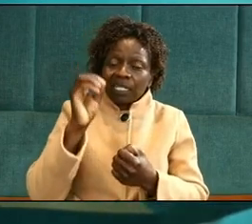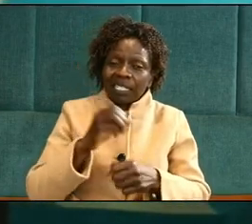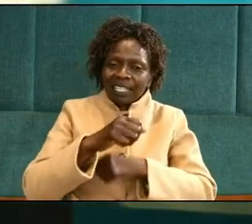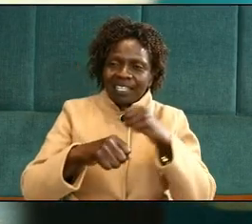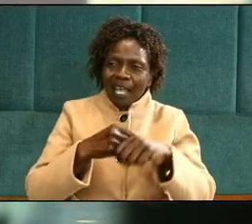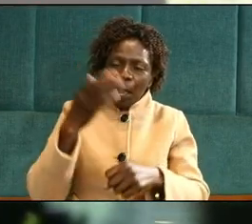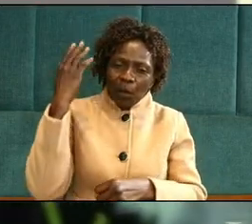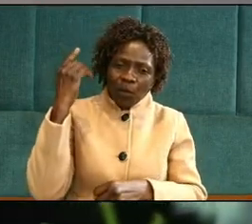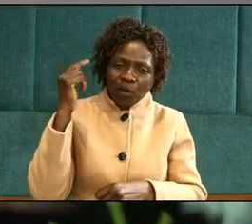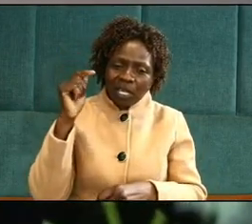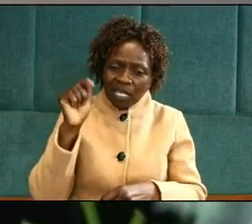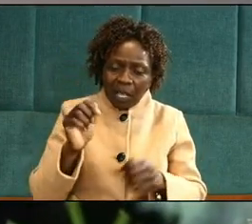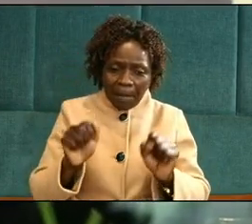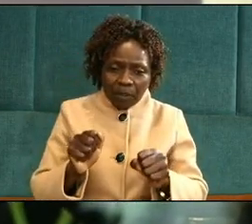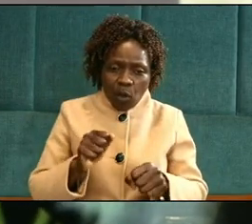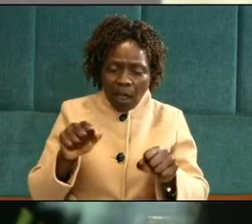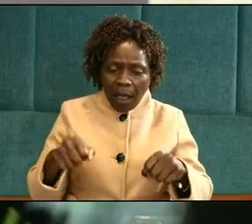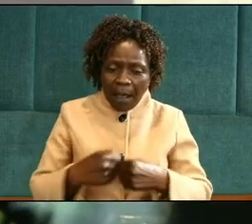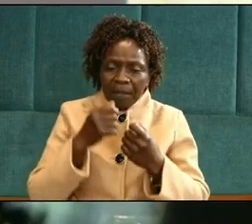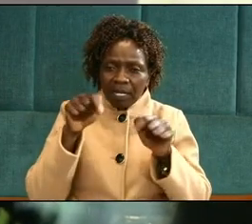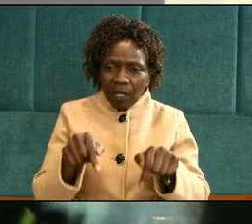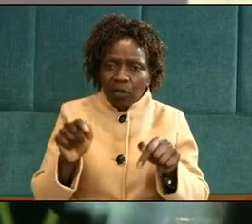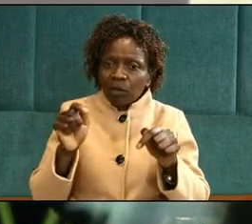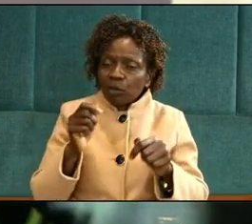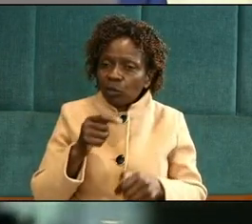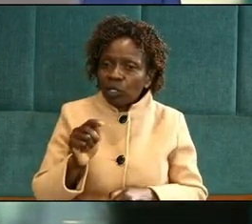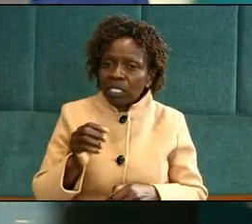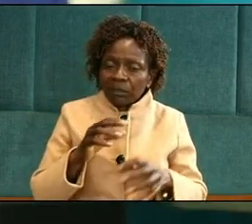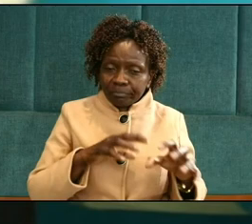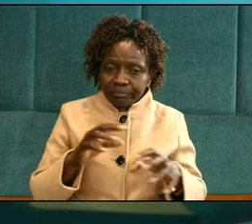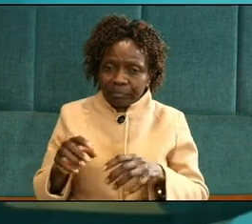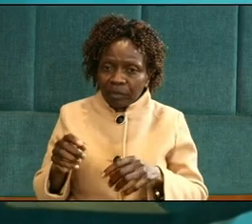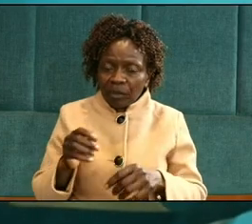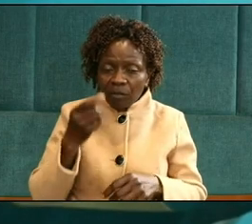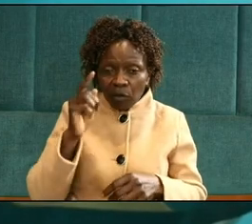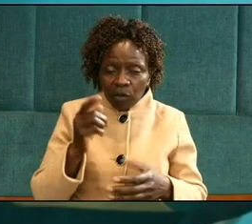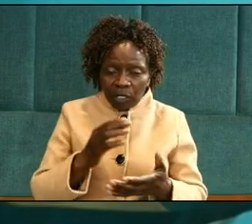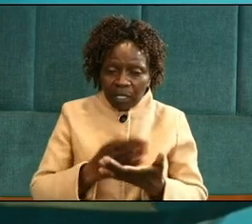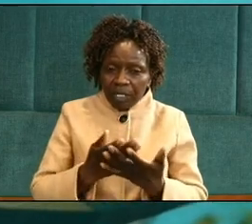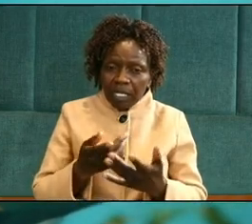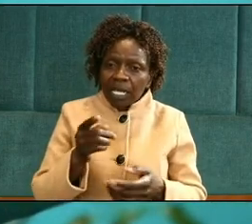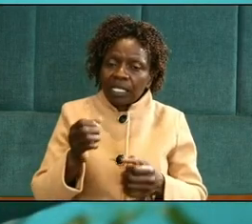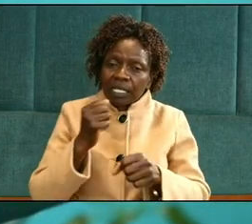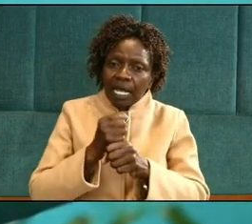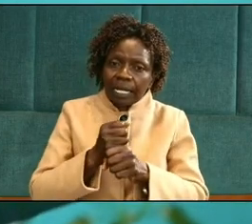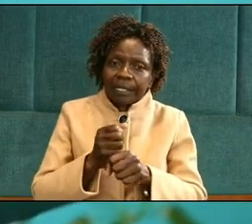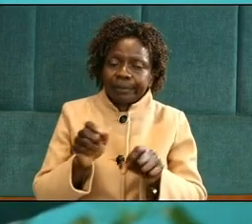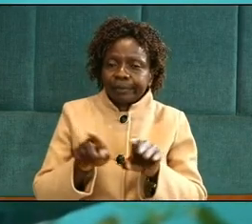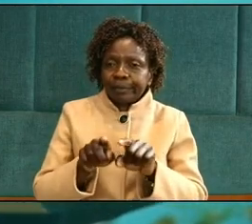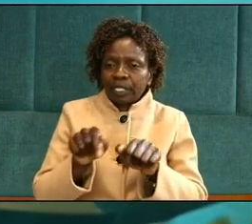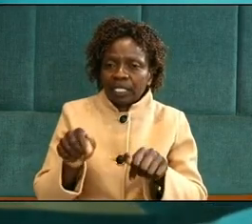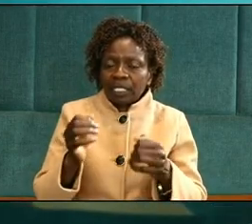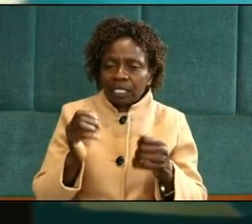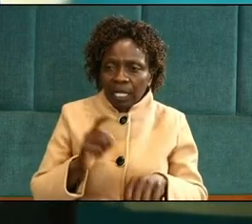this has also happened now. And so this is a payback for something that my husband has done in even this